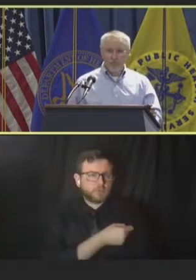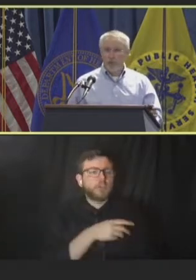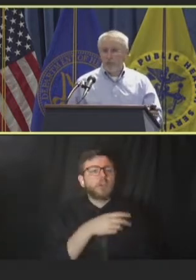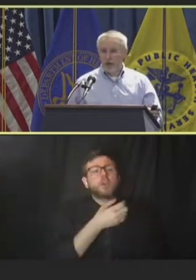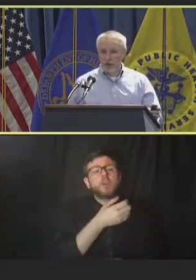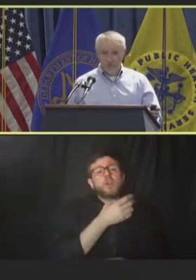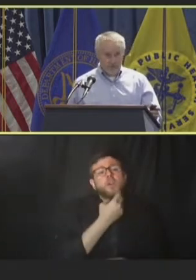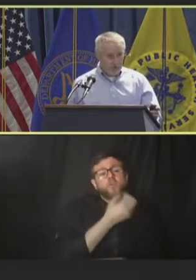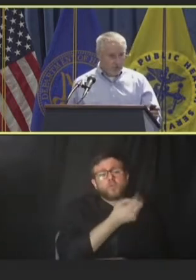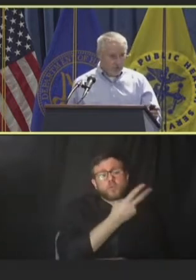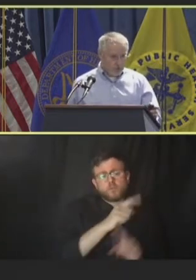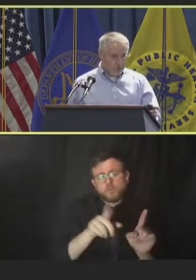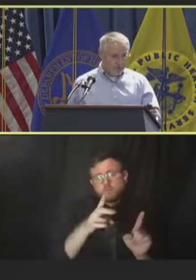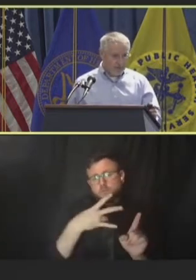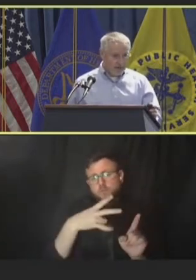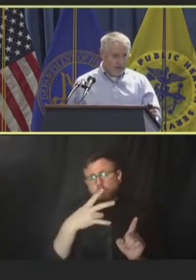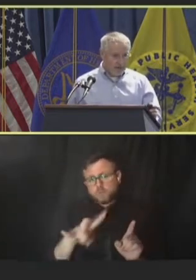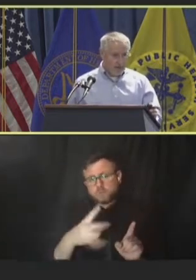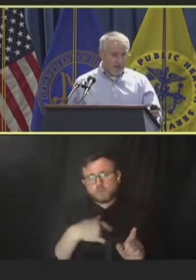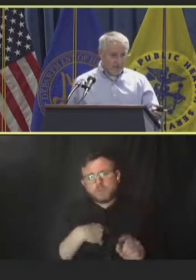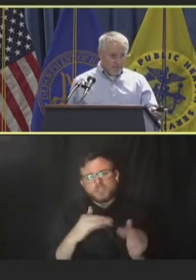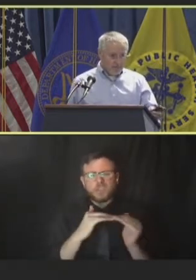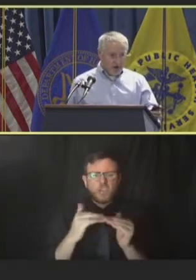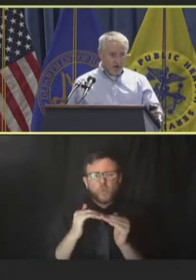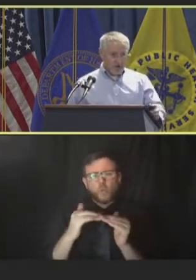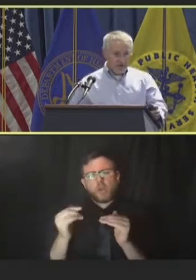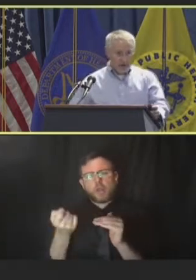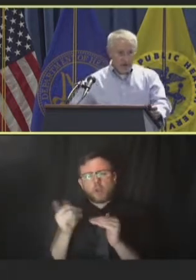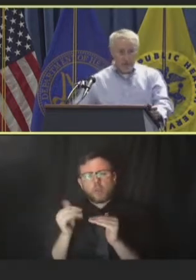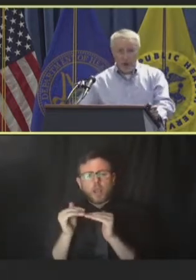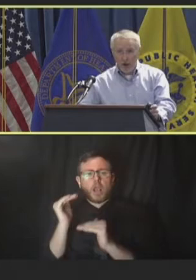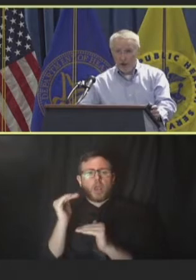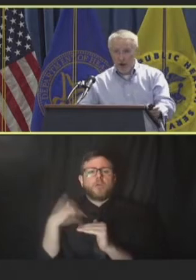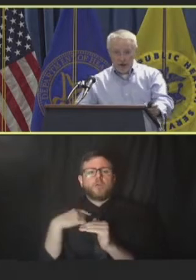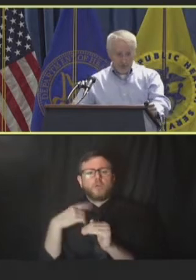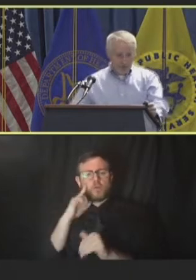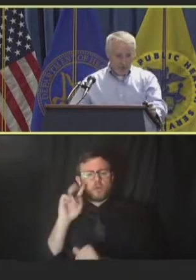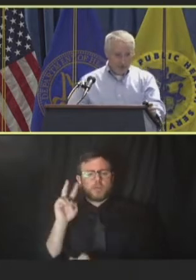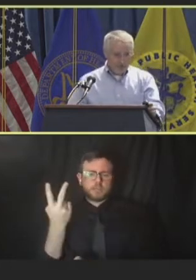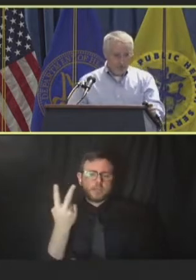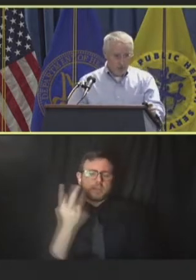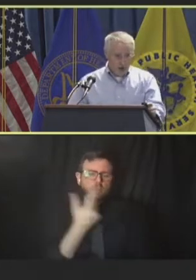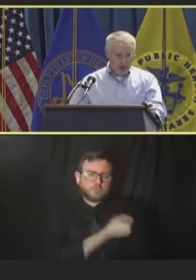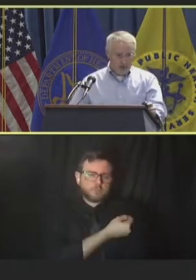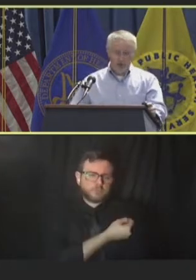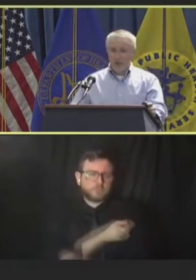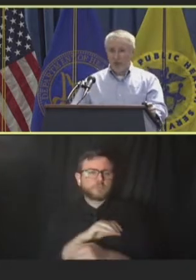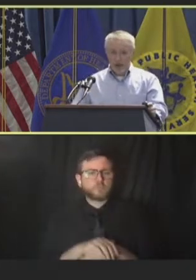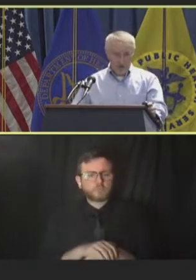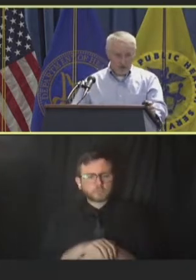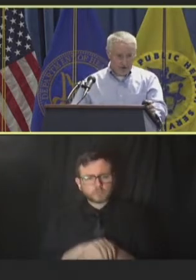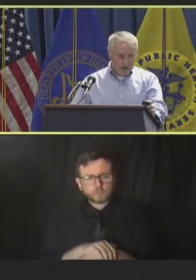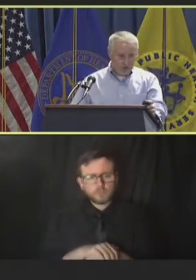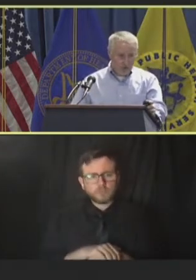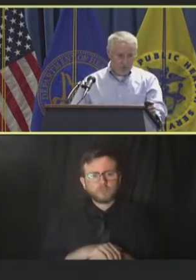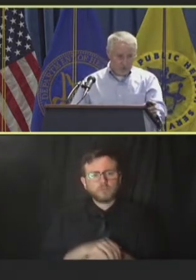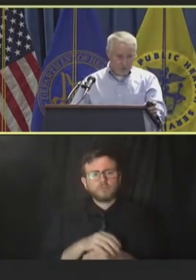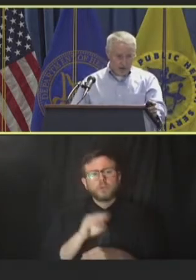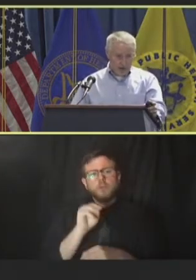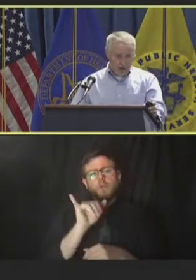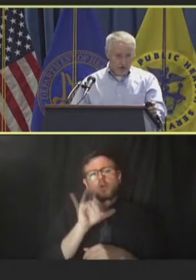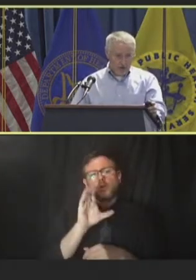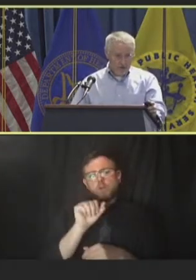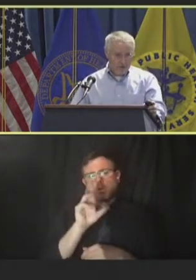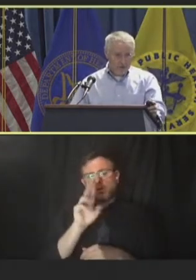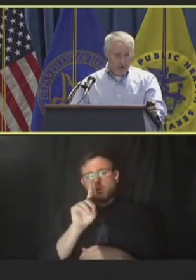following primary dose number 2. VAERS myocarditis rates were highest among males aged 12 to